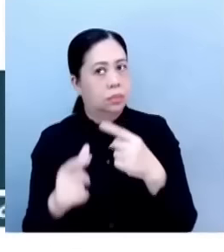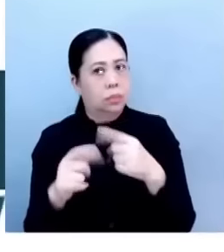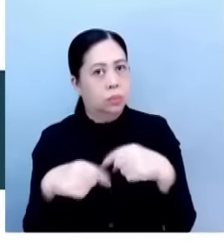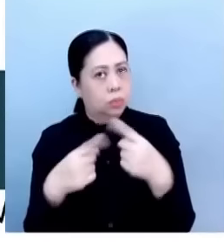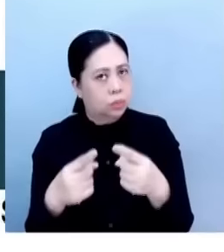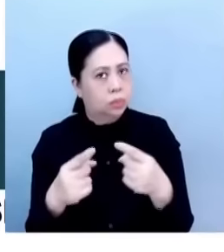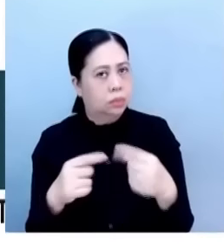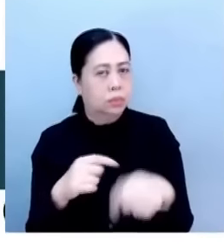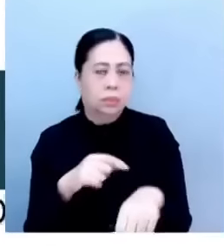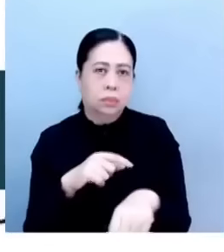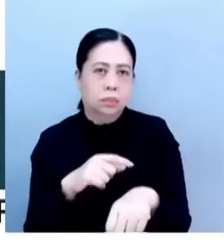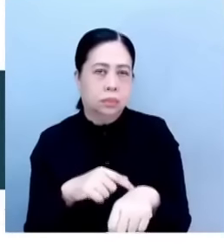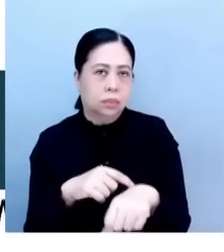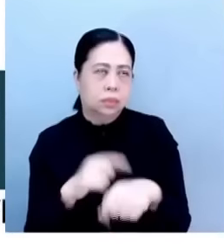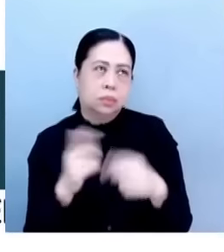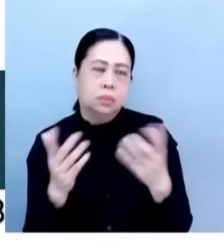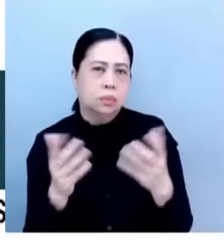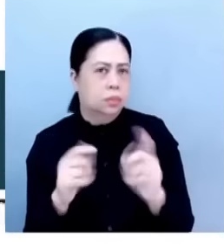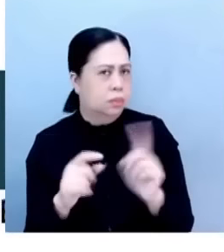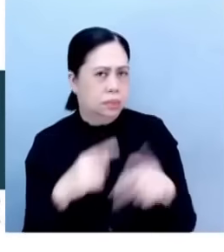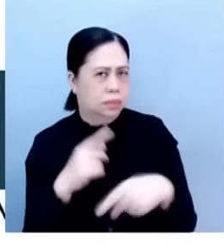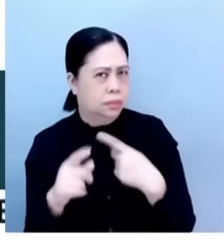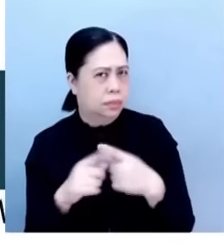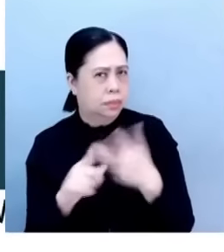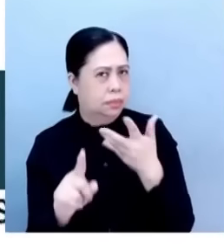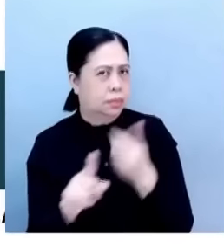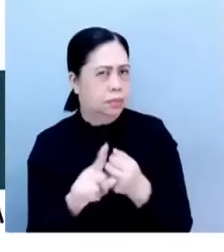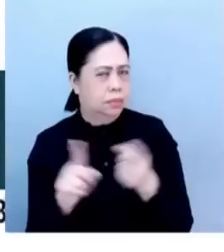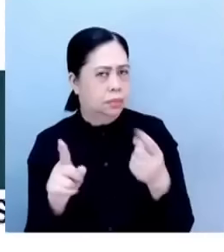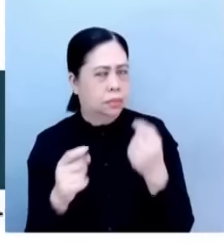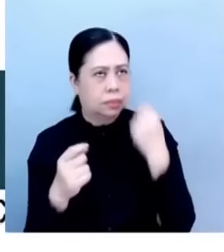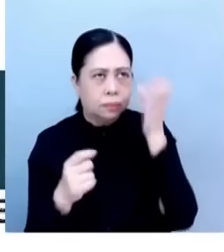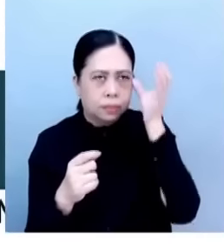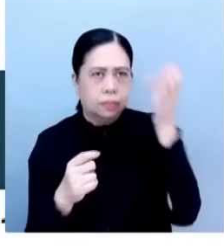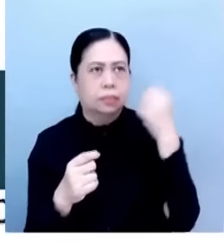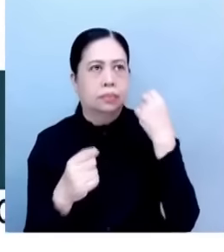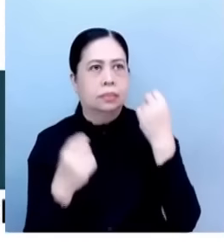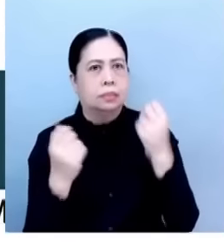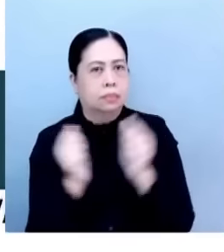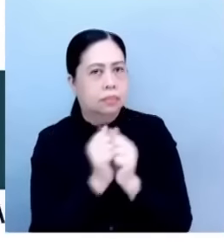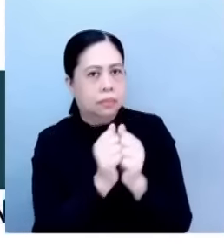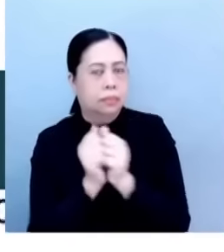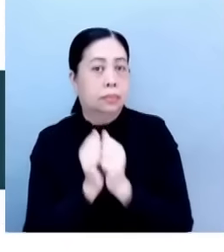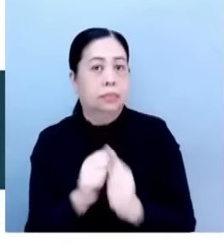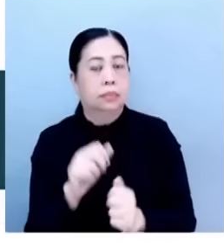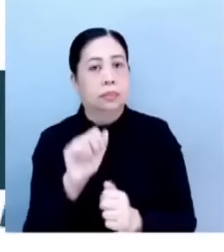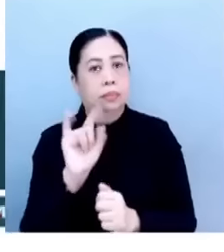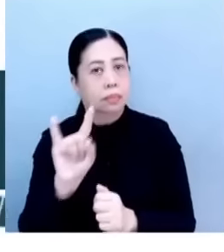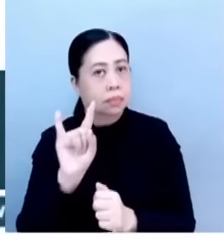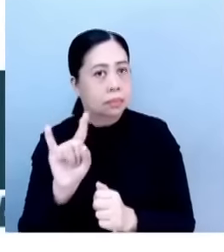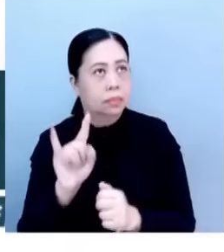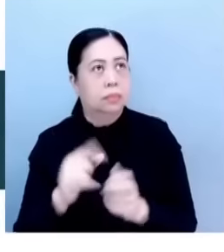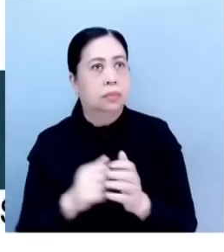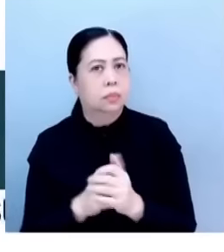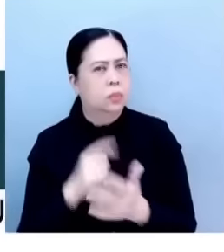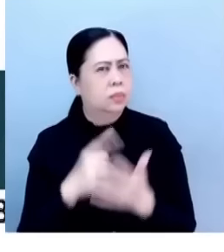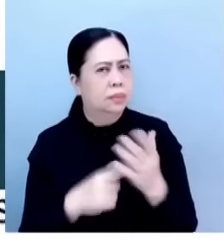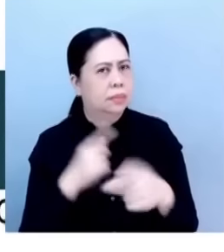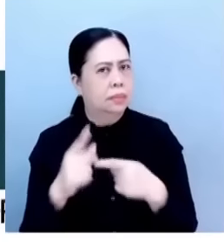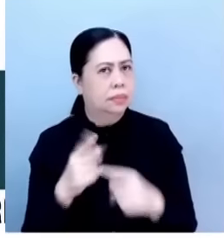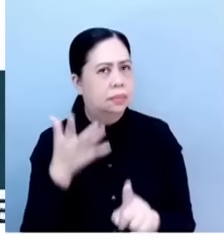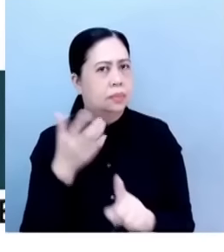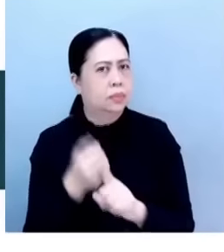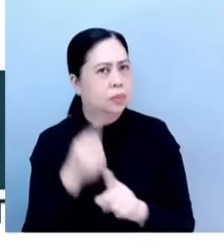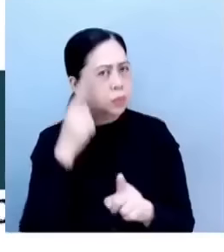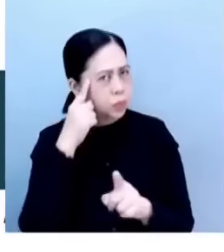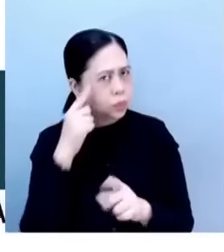though, what kind of impact, as you were conceptualizing it together with the ad agency, what kind of impact did you